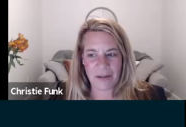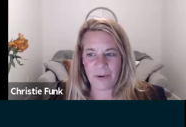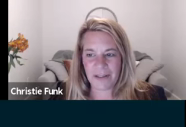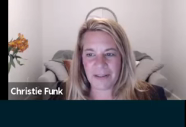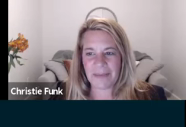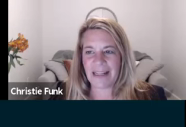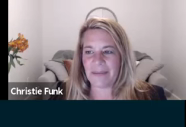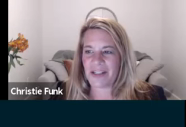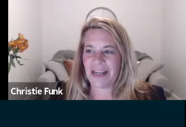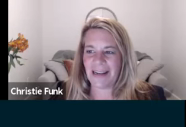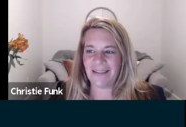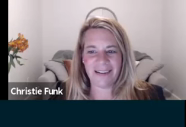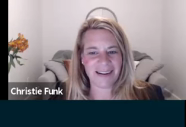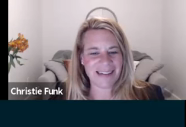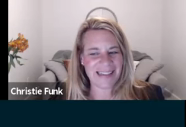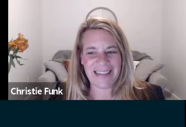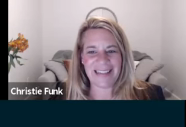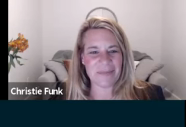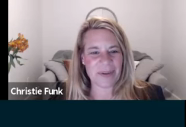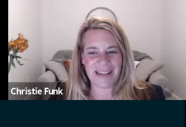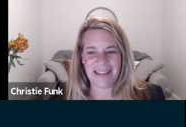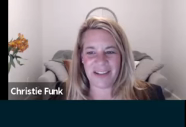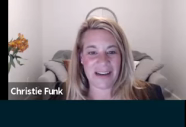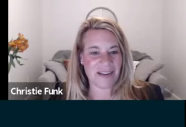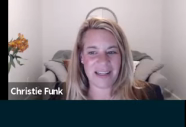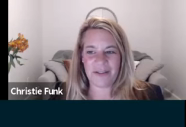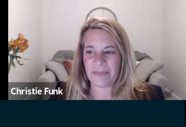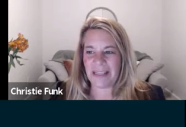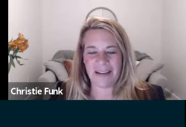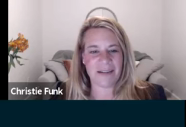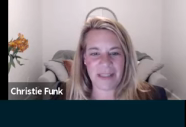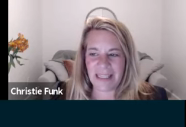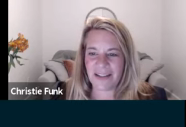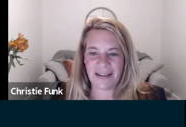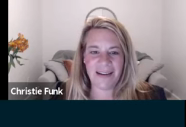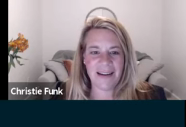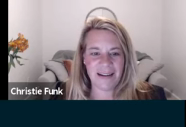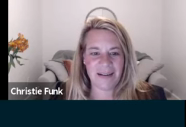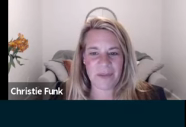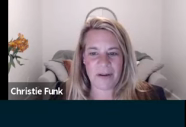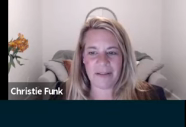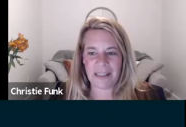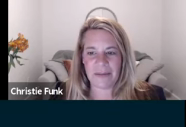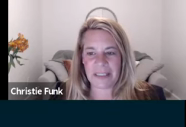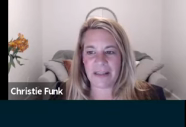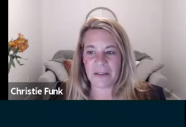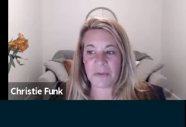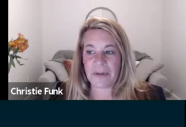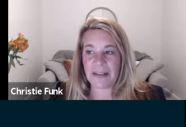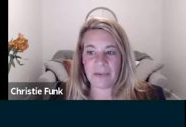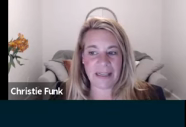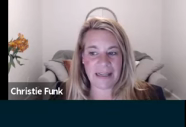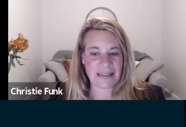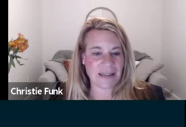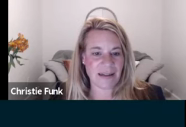to Michaela Waldner, Michaela McShane, Art, Ian, Britt, Jeff, Andrew, Peter, and Malaysia. You all really helped to tell the